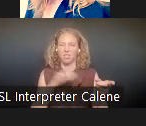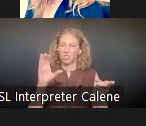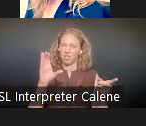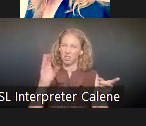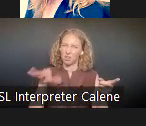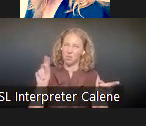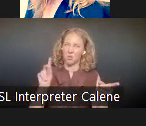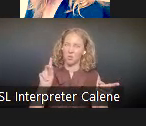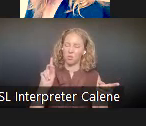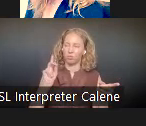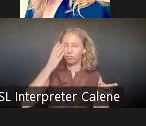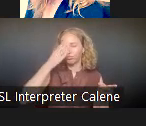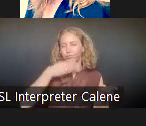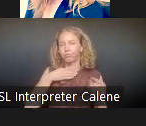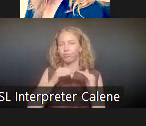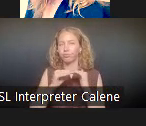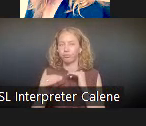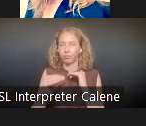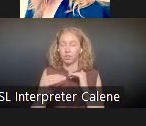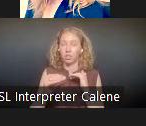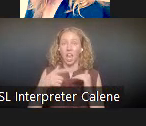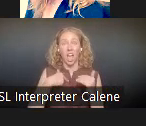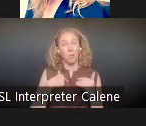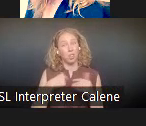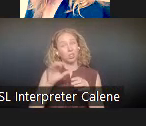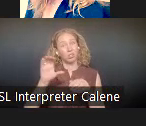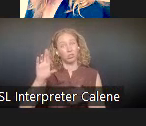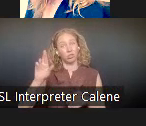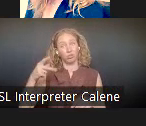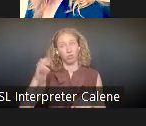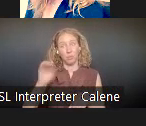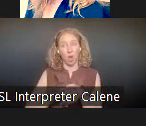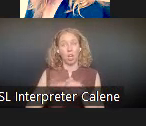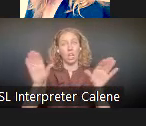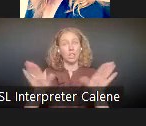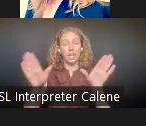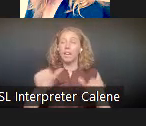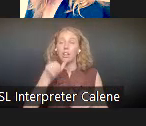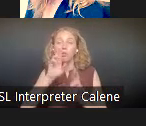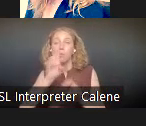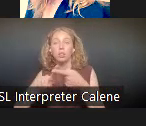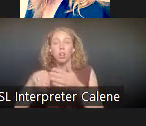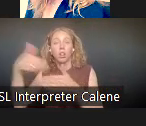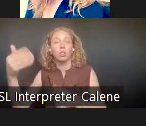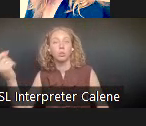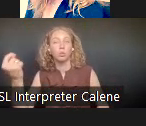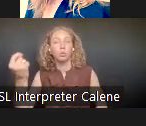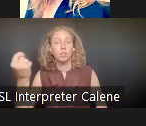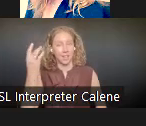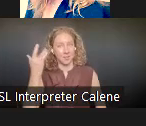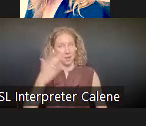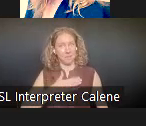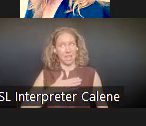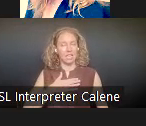tell you, I got raped on a Sunday. I didn't report it till Tuesday. And it's because of my